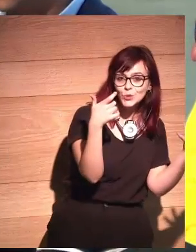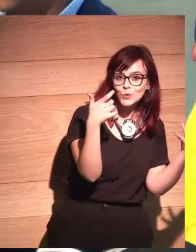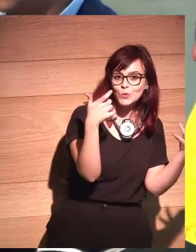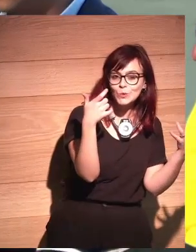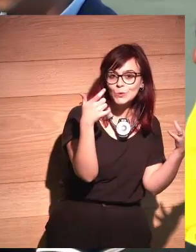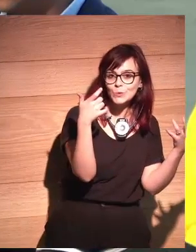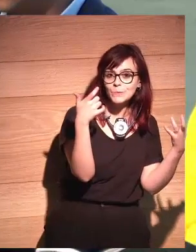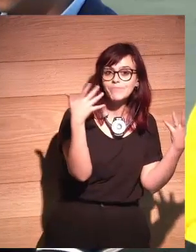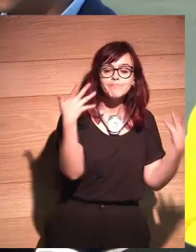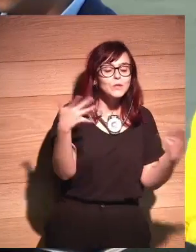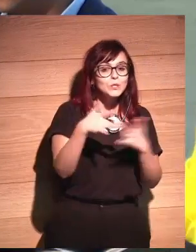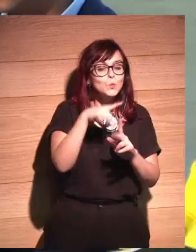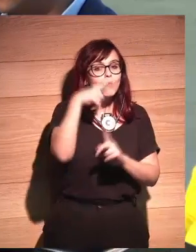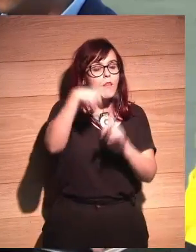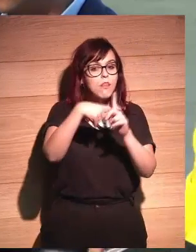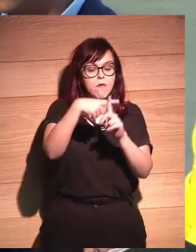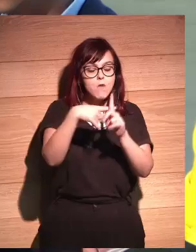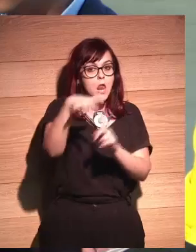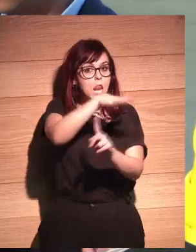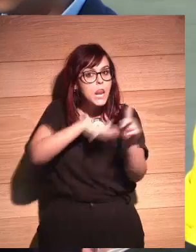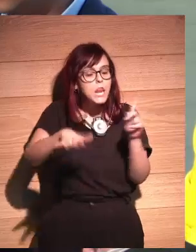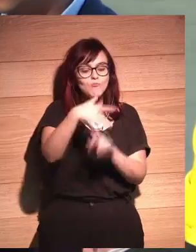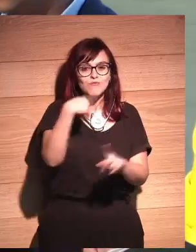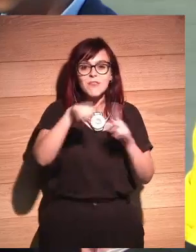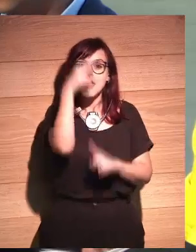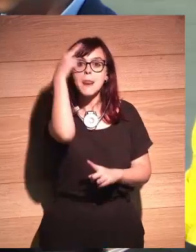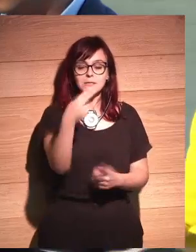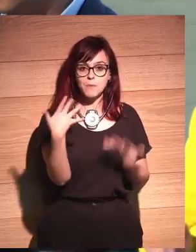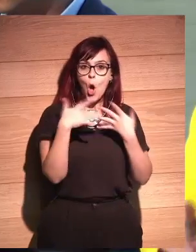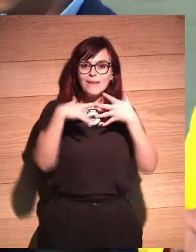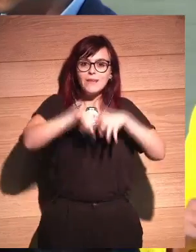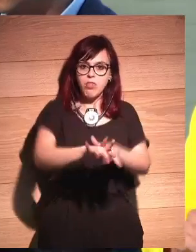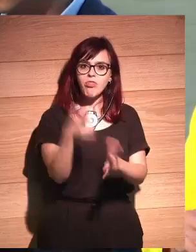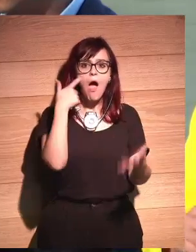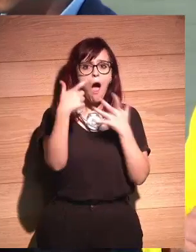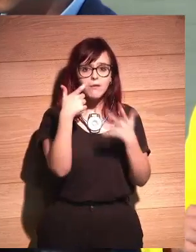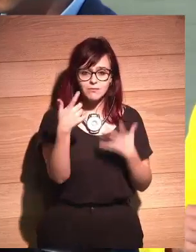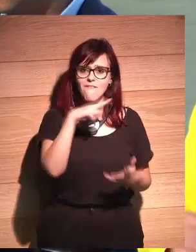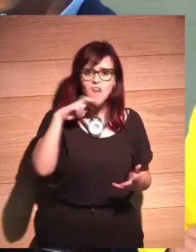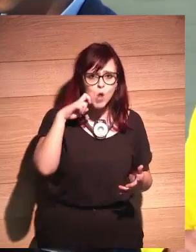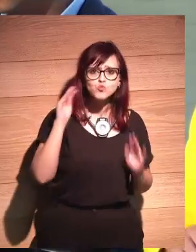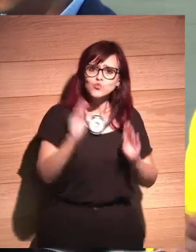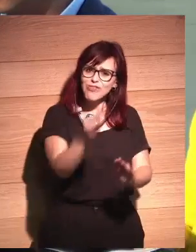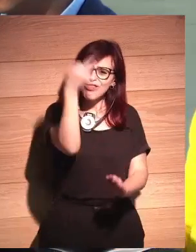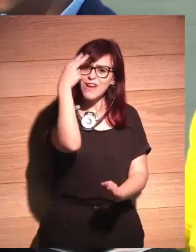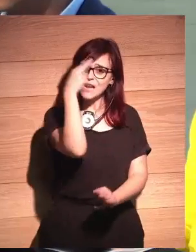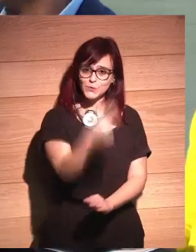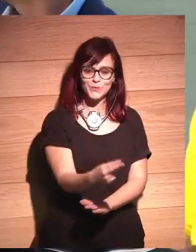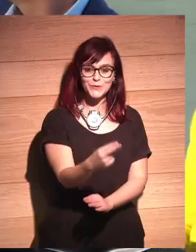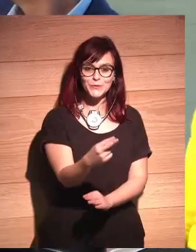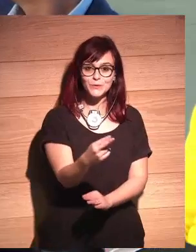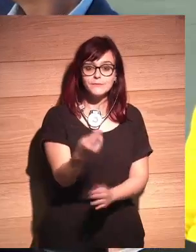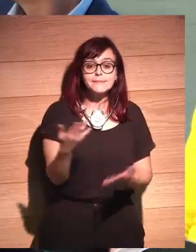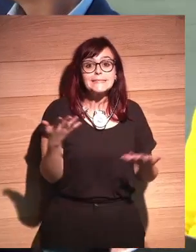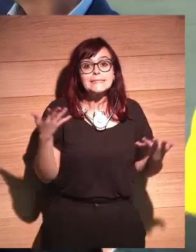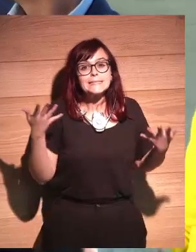level where you respect the integrity of the art as well. Because I would think there would be no really progress